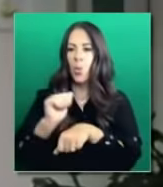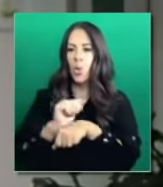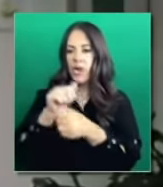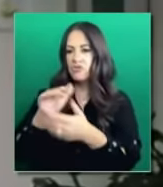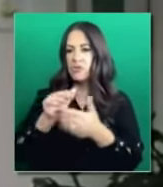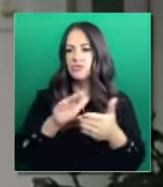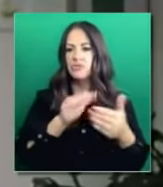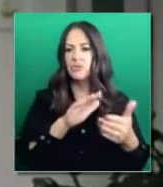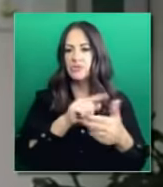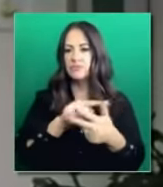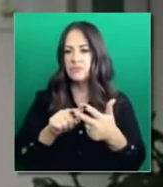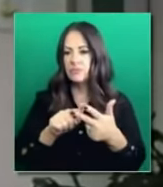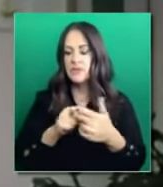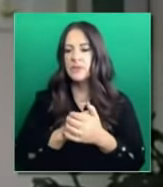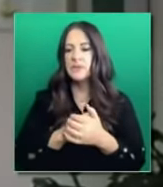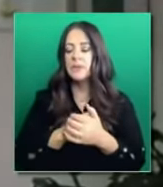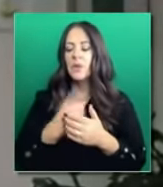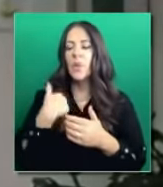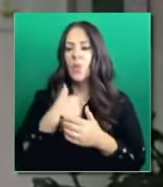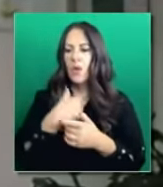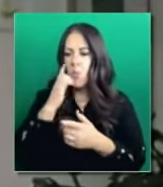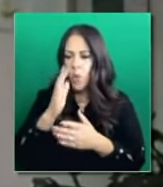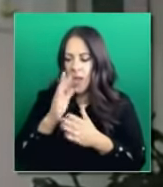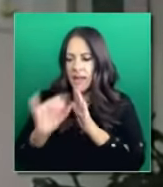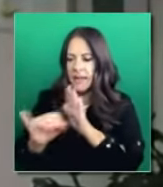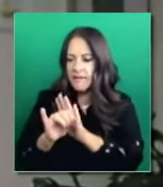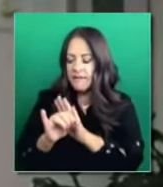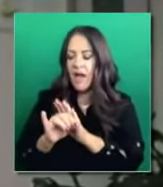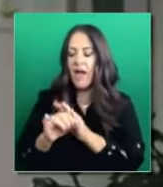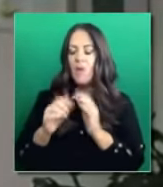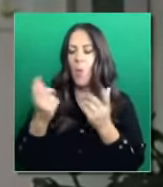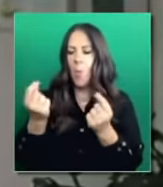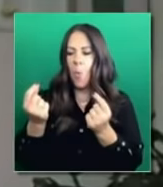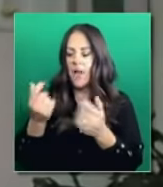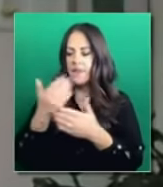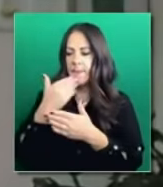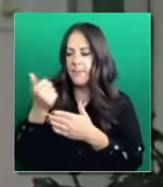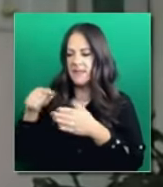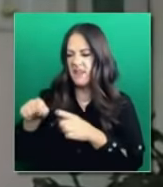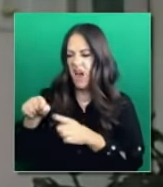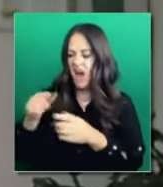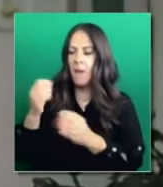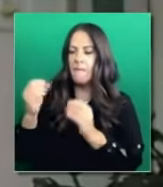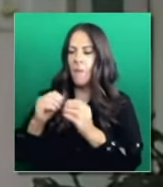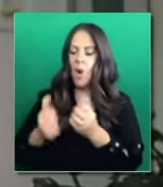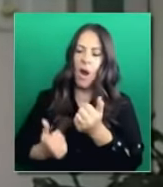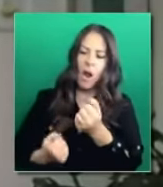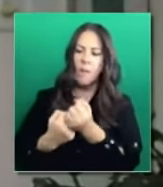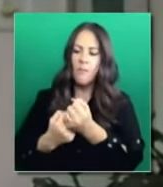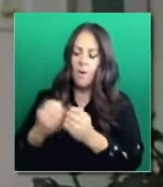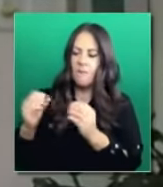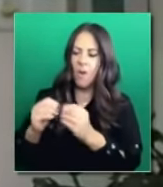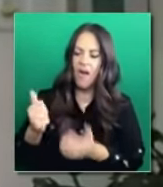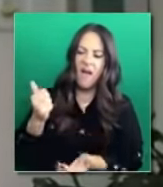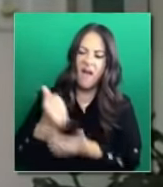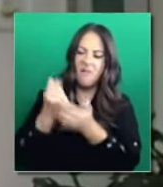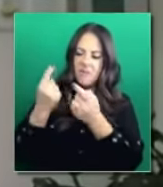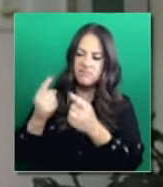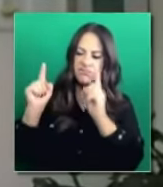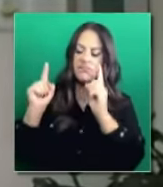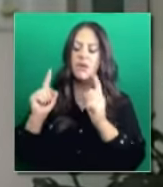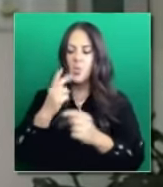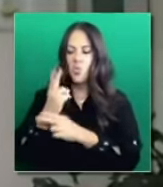is identifying the kinds of intensive interventions that are known to be successful and to work